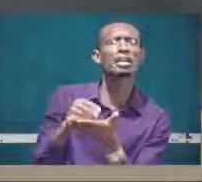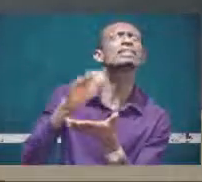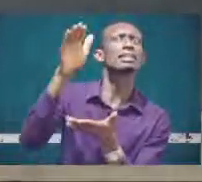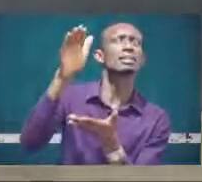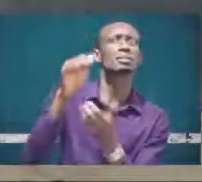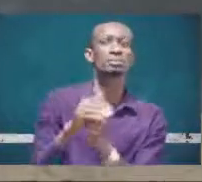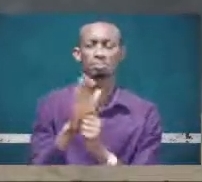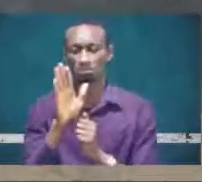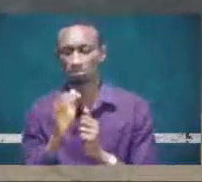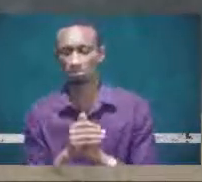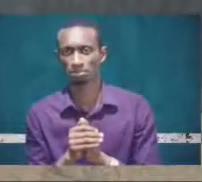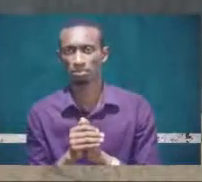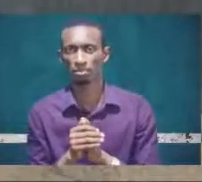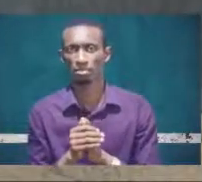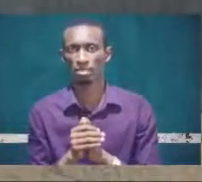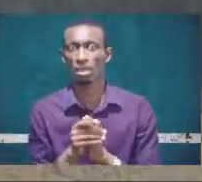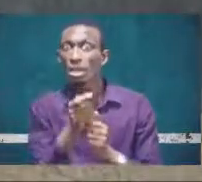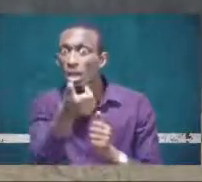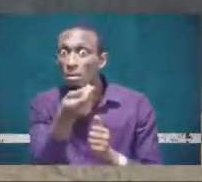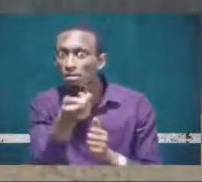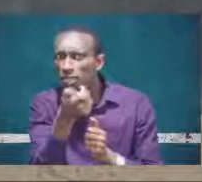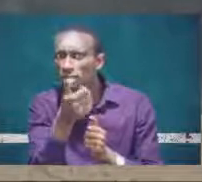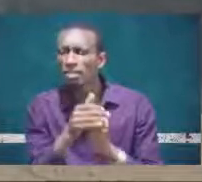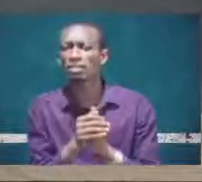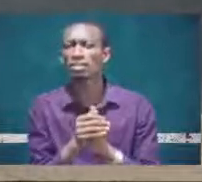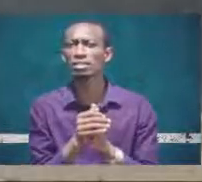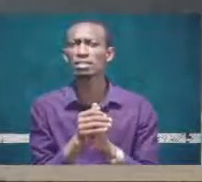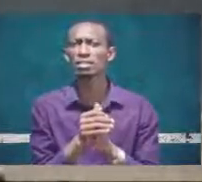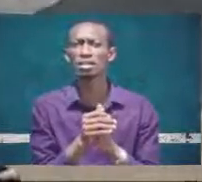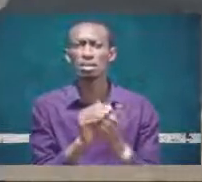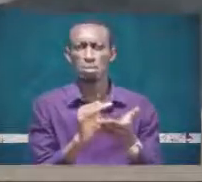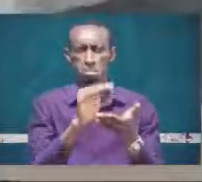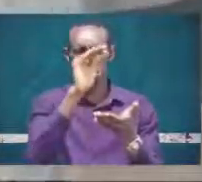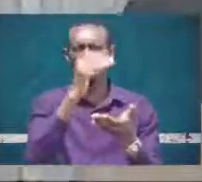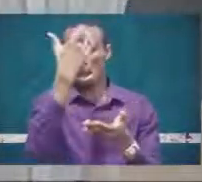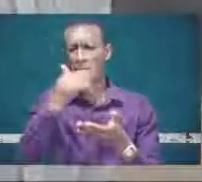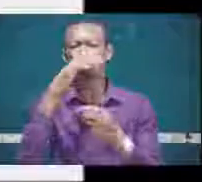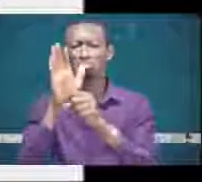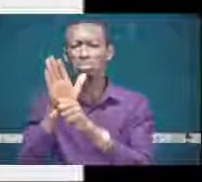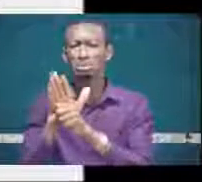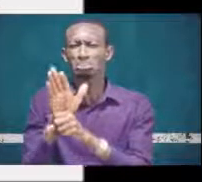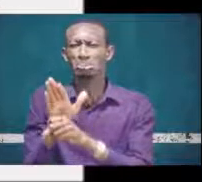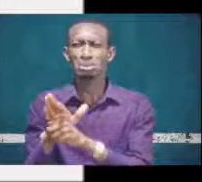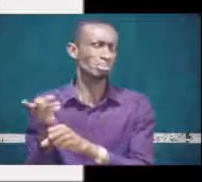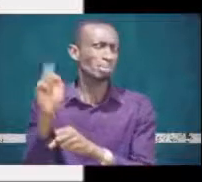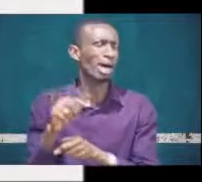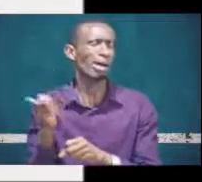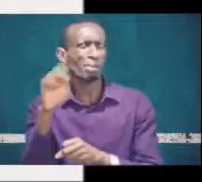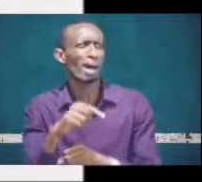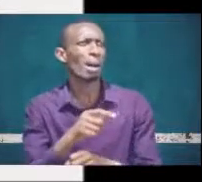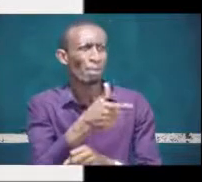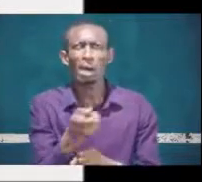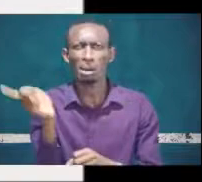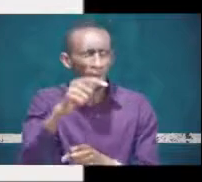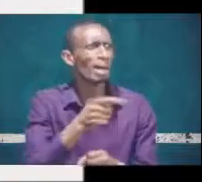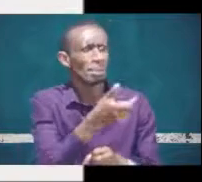price of the commodity is increasing. So here consumers will buy more of the commodity such that they